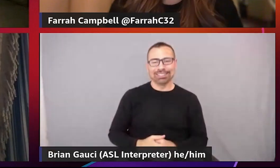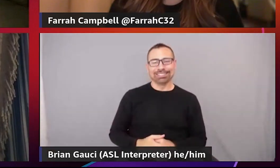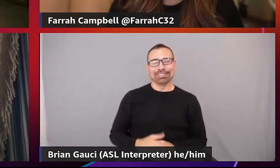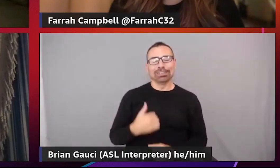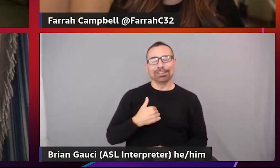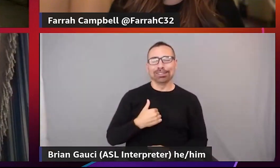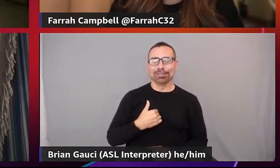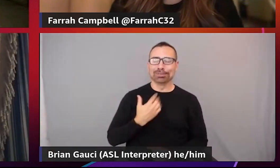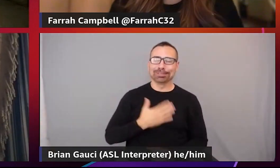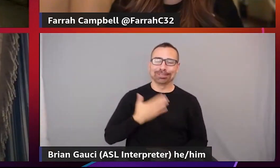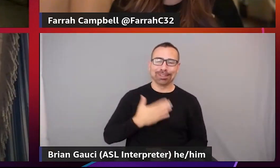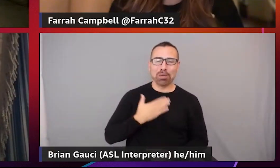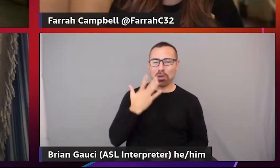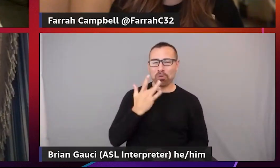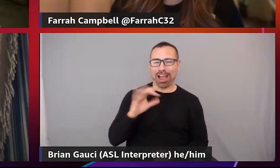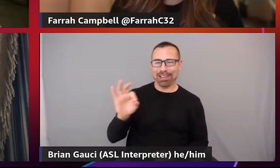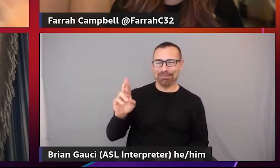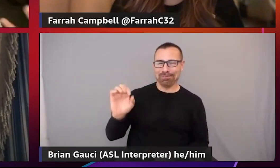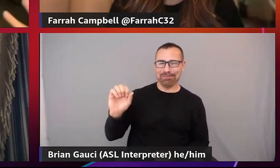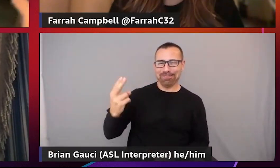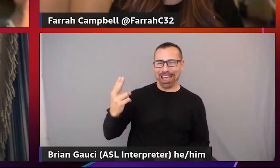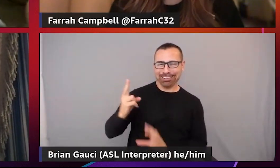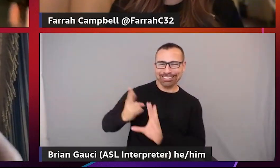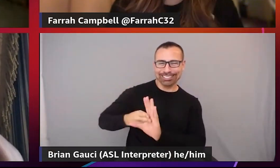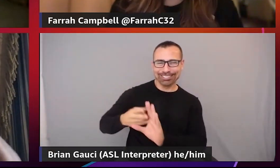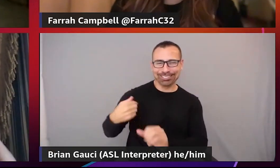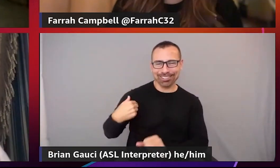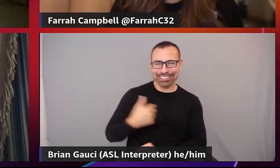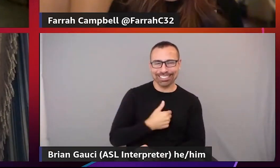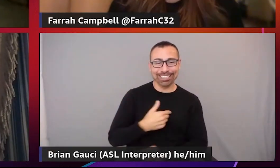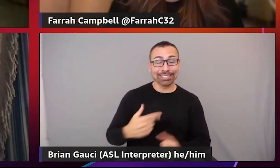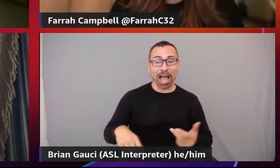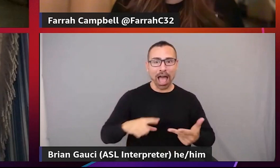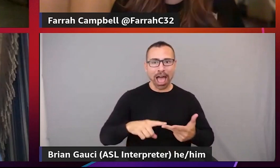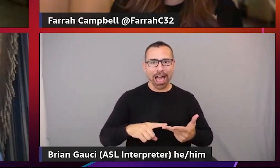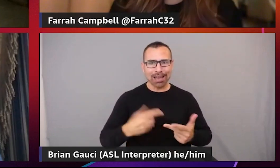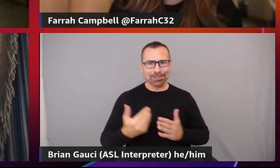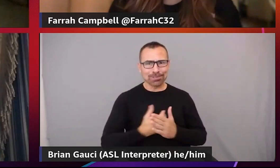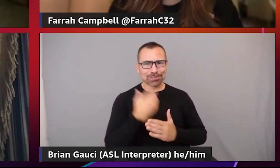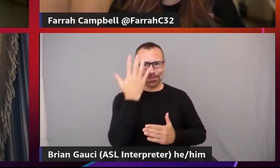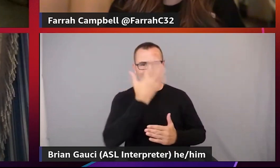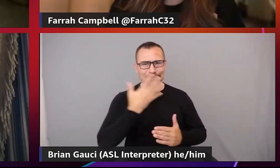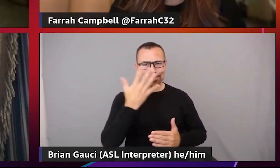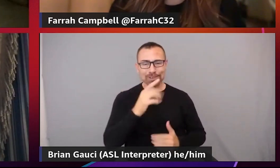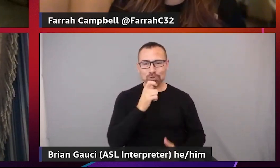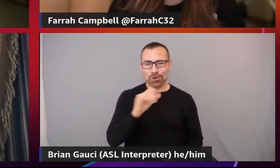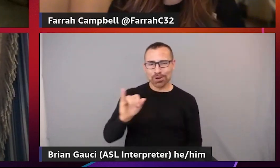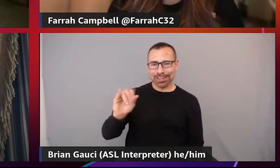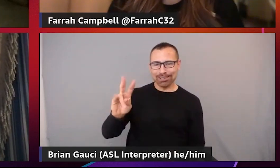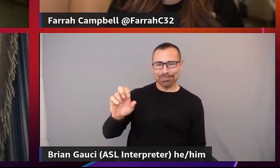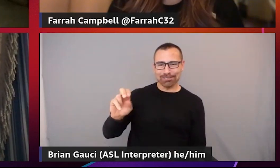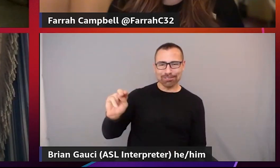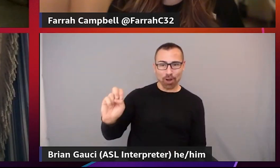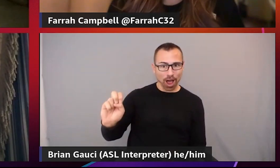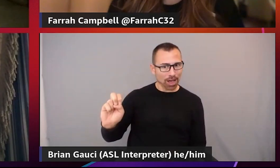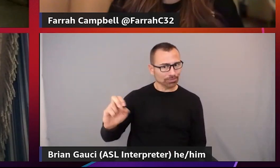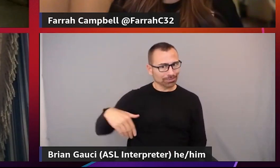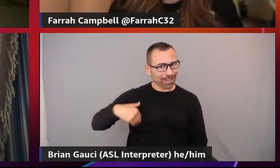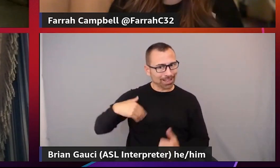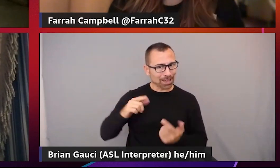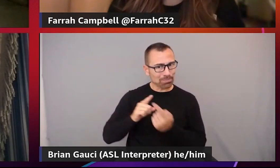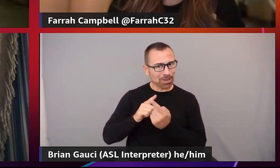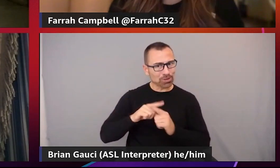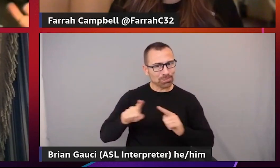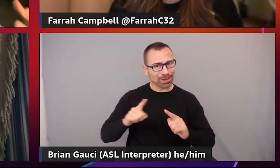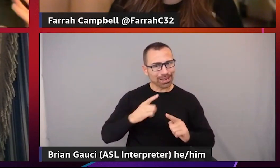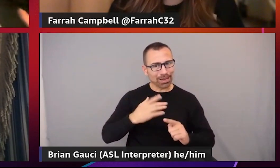here. So excited to see your face. And Ivonne, a new face. I haven't met you before. Very pleased to see you. Very excited to hear what you've got